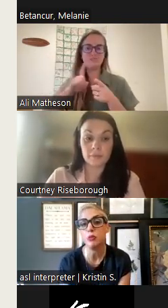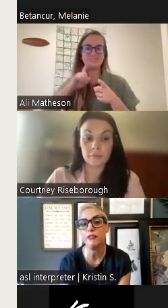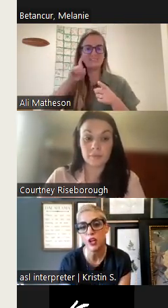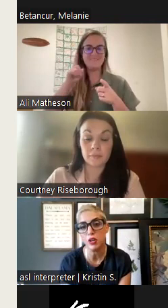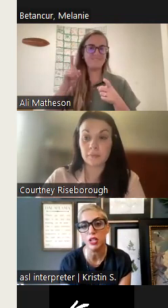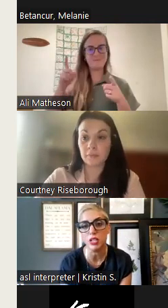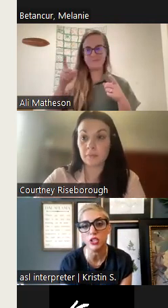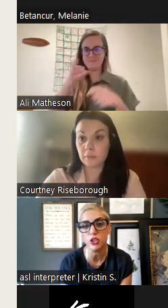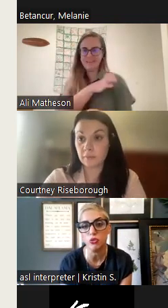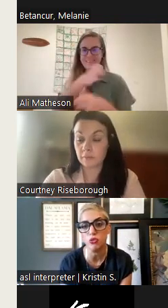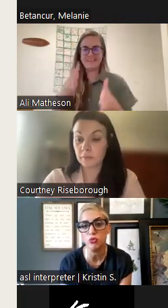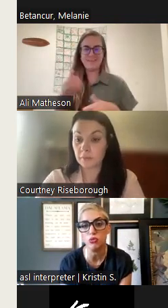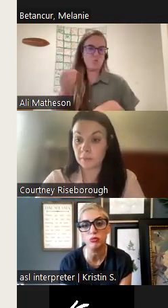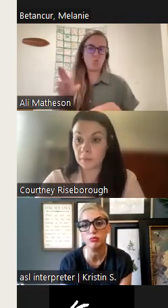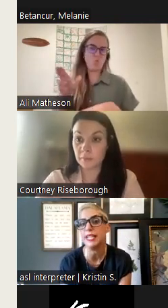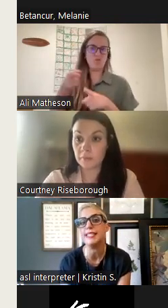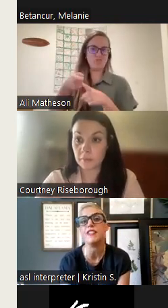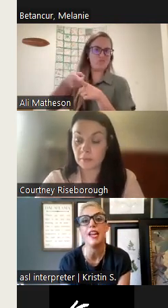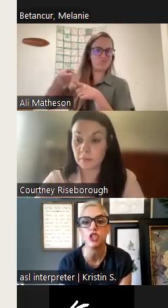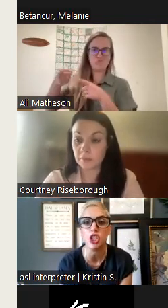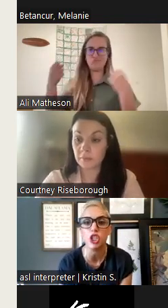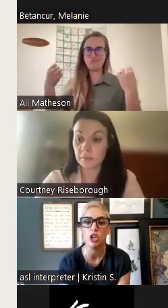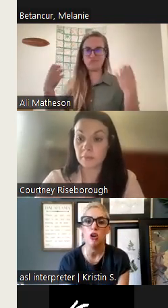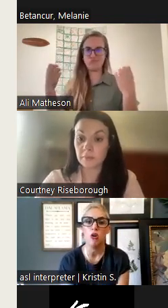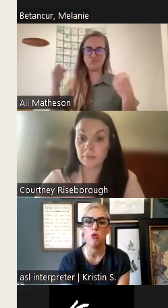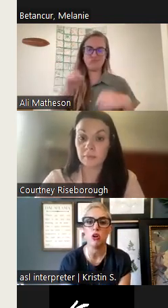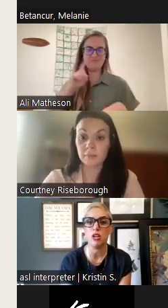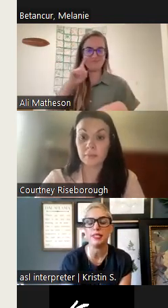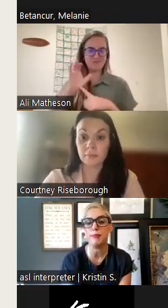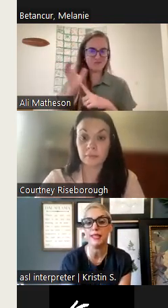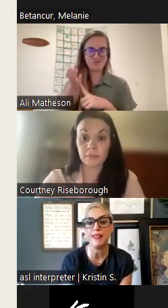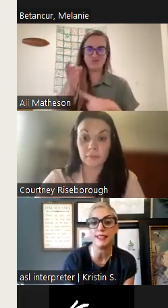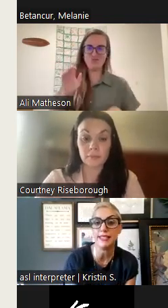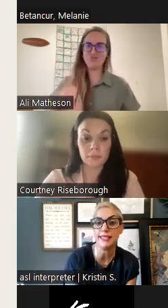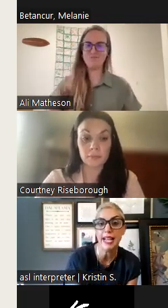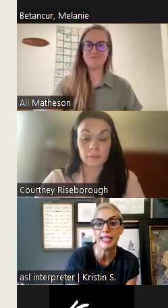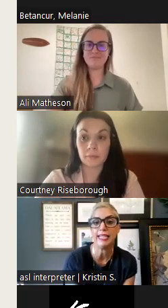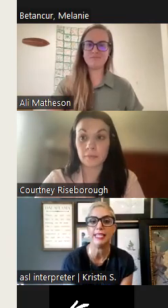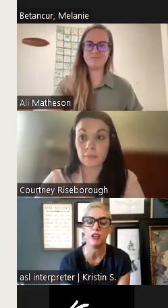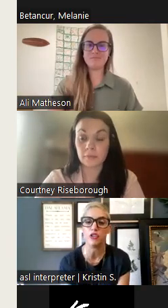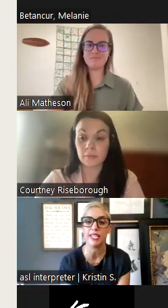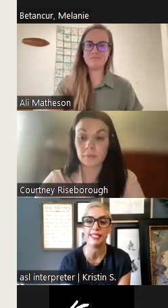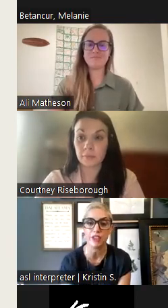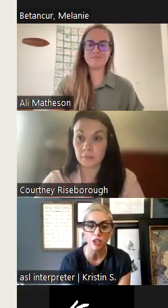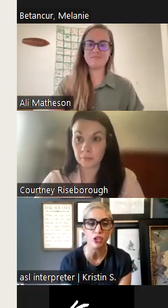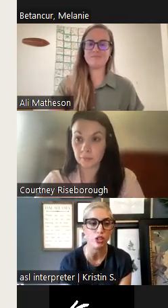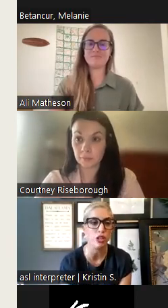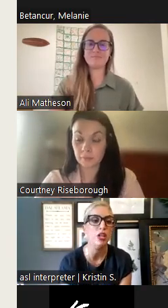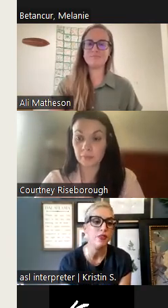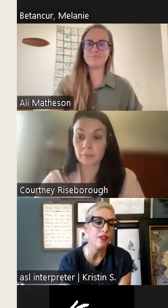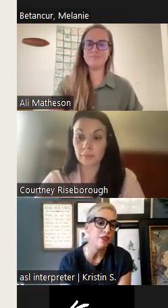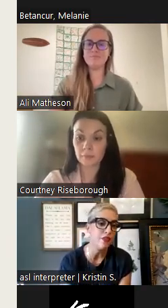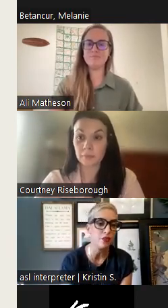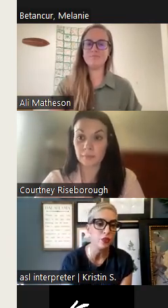If they need a referral to like a deaf counselor or somebody that can sign and understands deaf